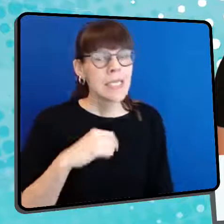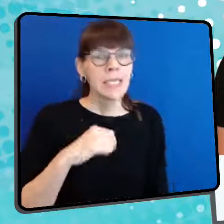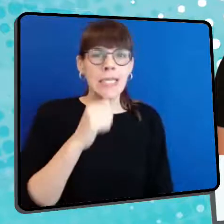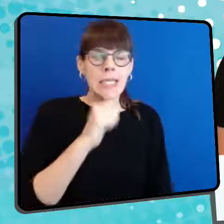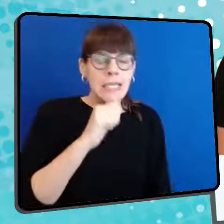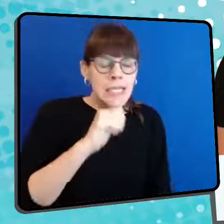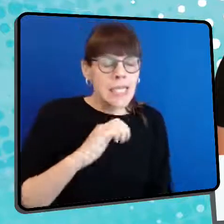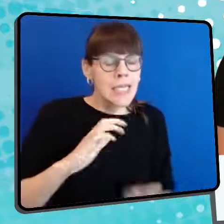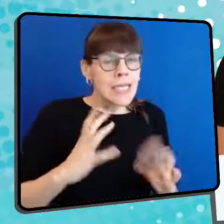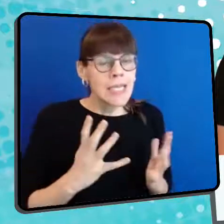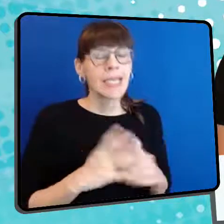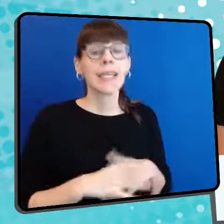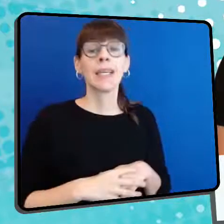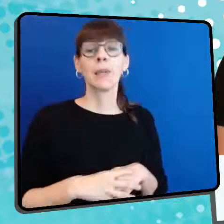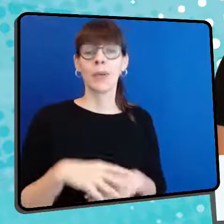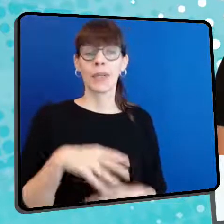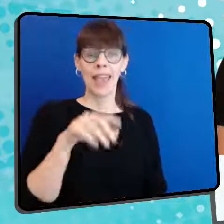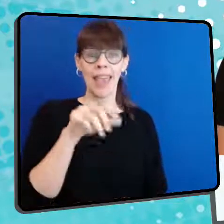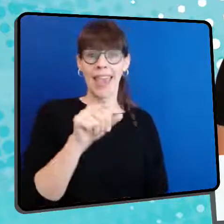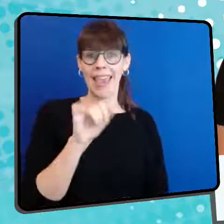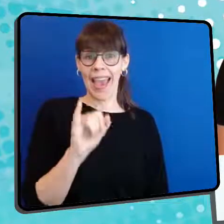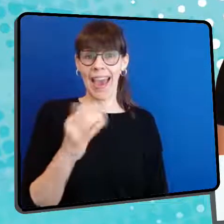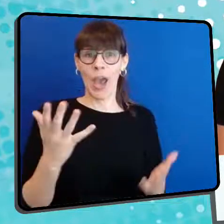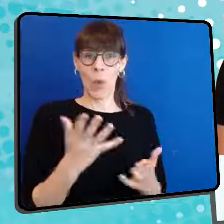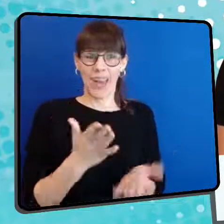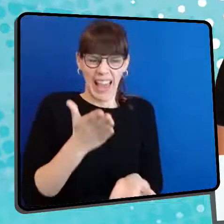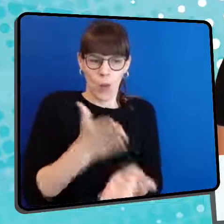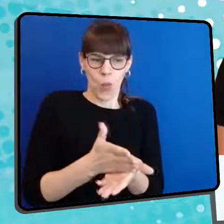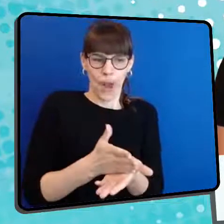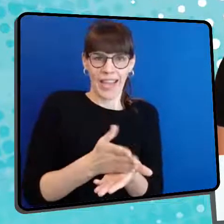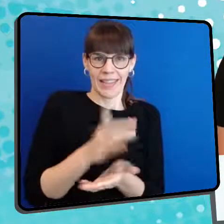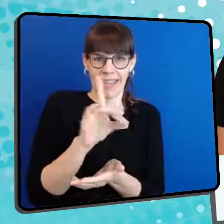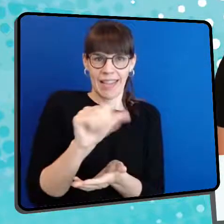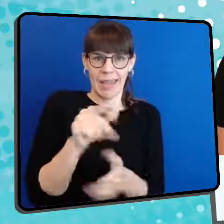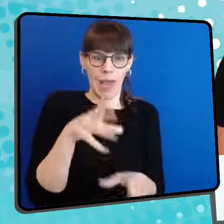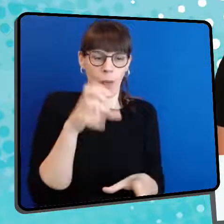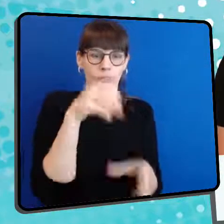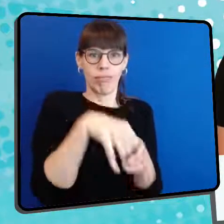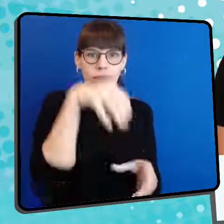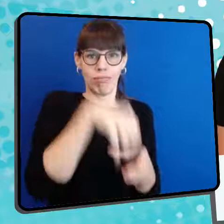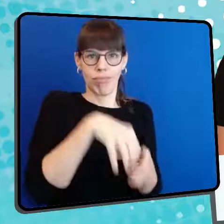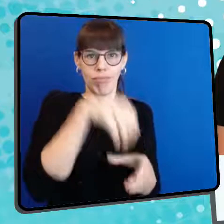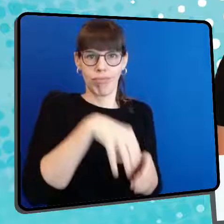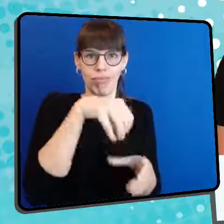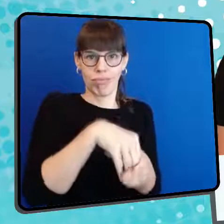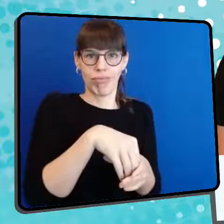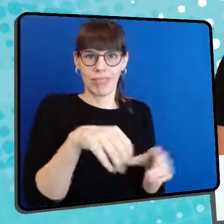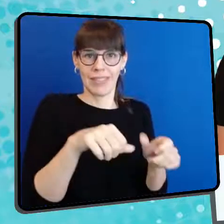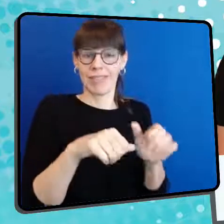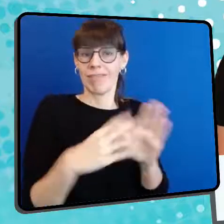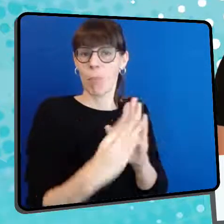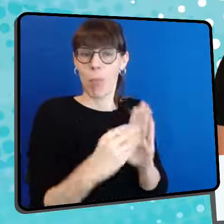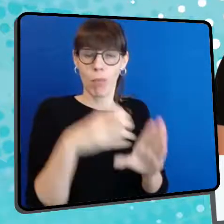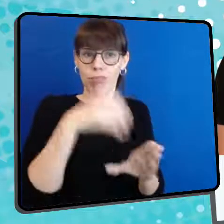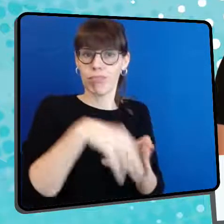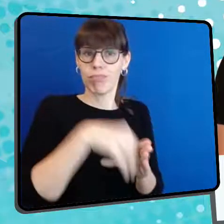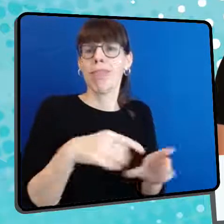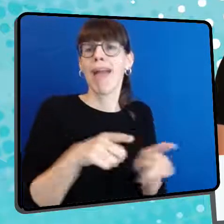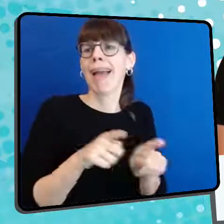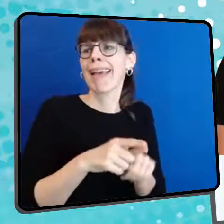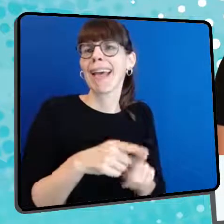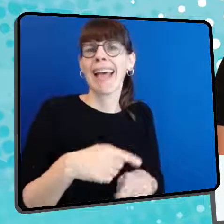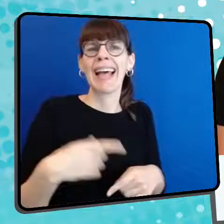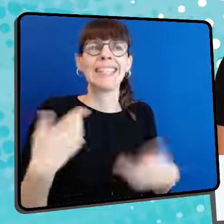right data into your model. And it sounds so easy. Just grab a database from production and pull it into your machine learning environment, and you're up and